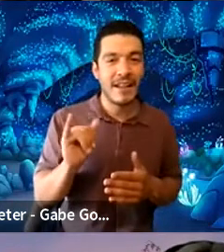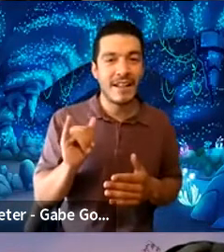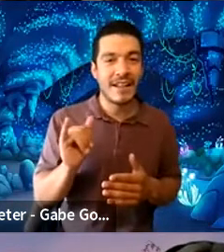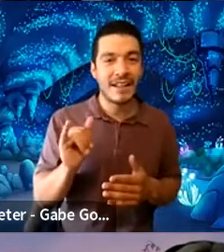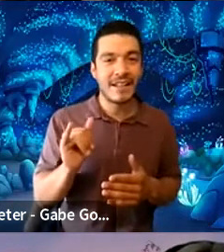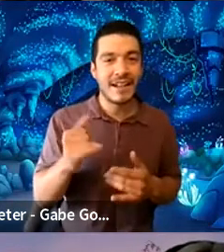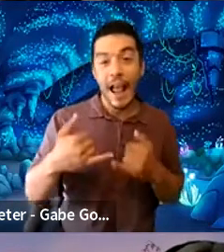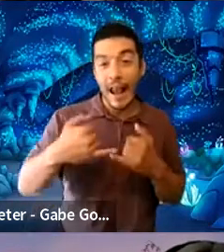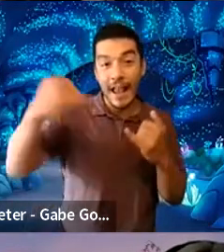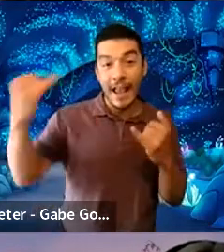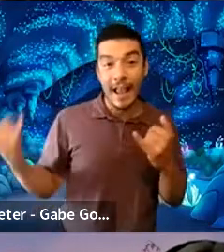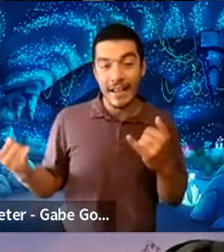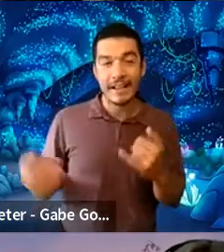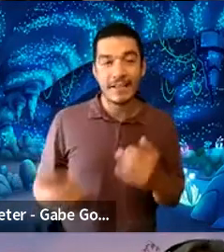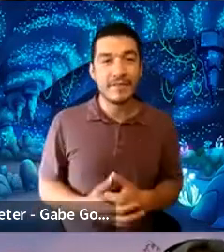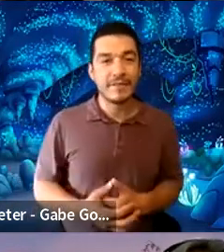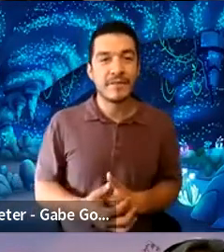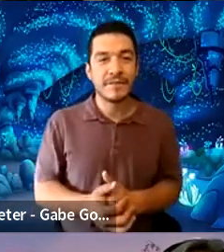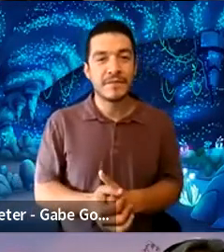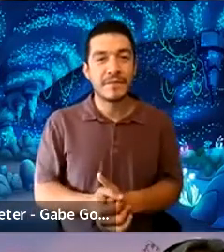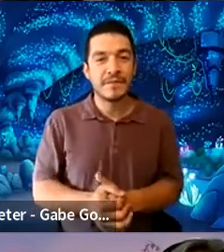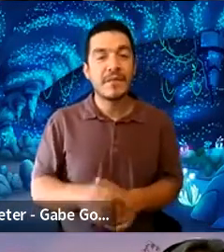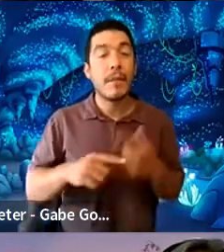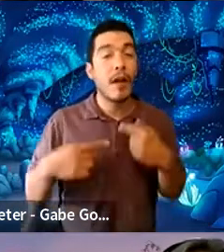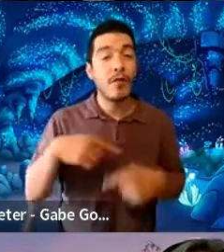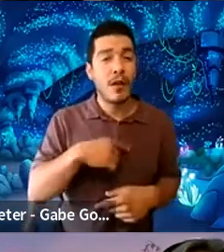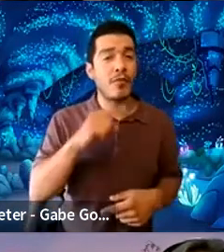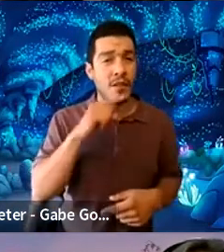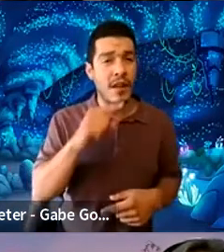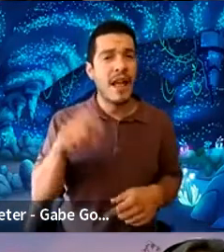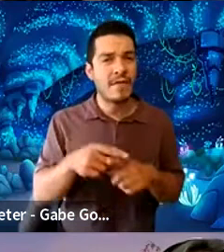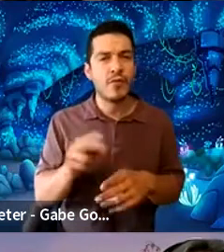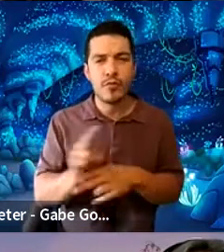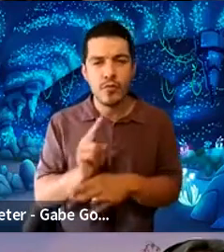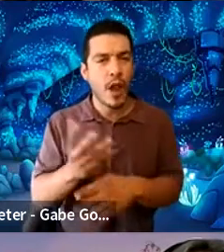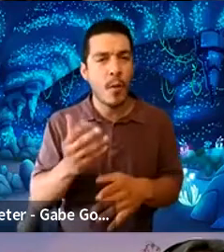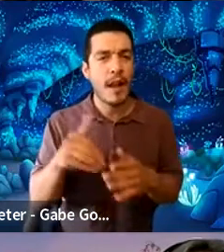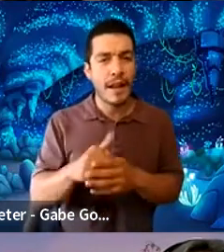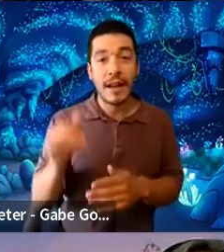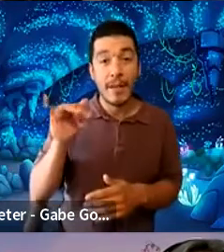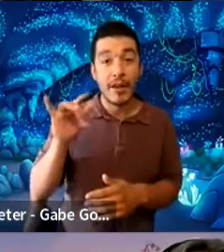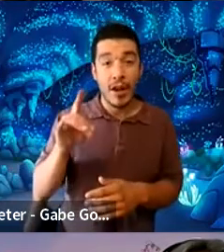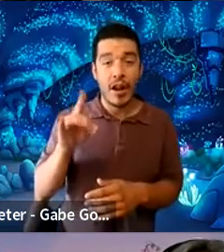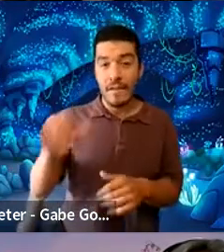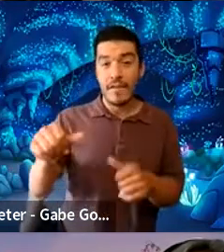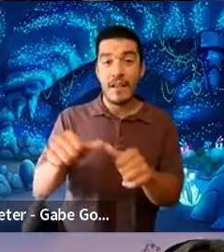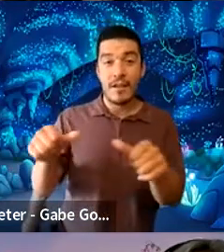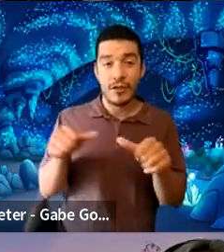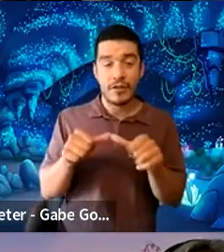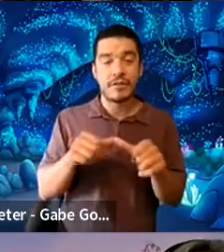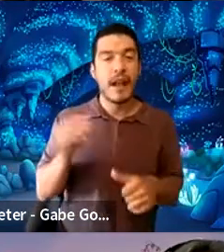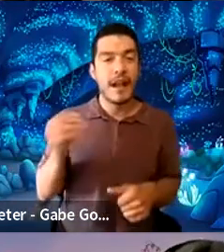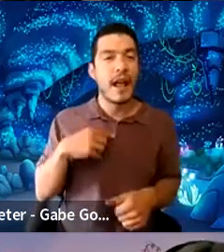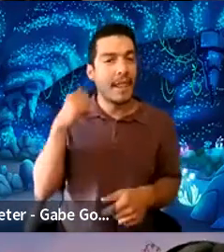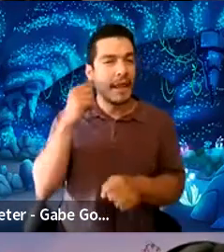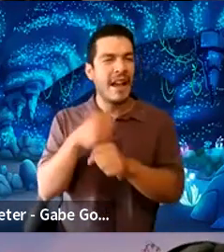hagfish slime, perhaps that's an everyday object, but like we really kind of had to use just what was in the backyard of this area. And I think